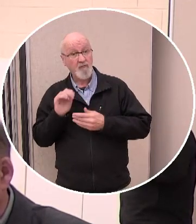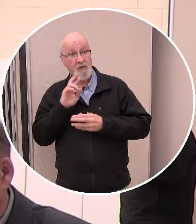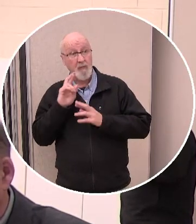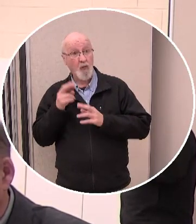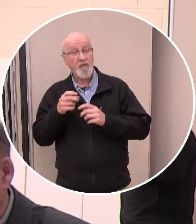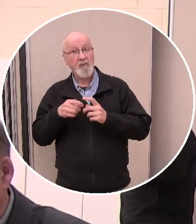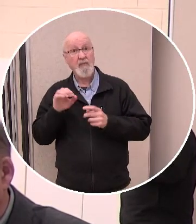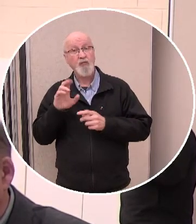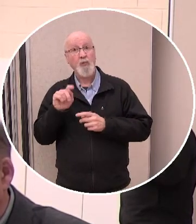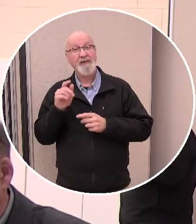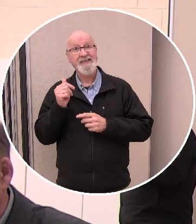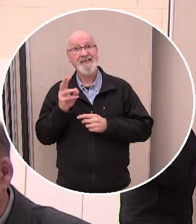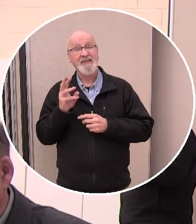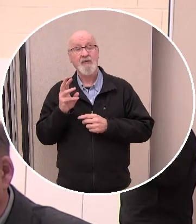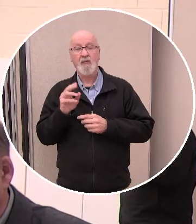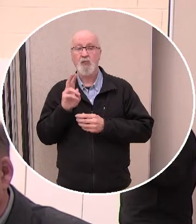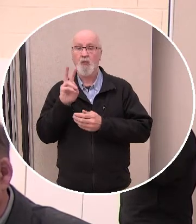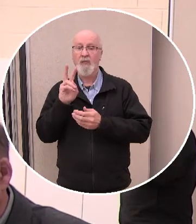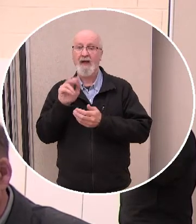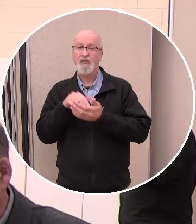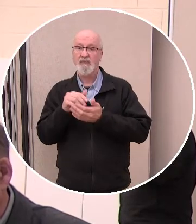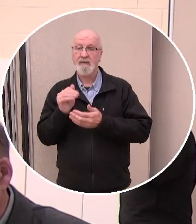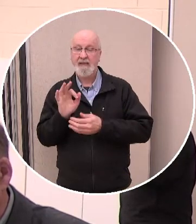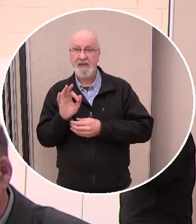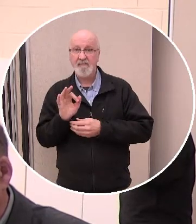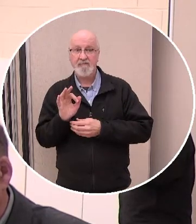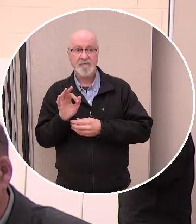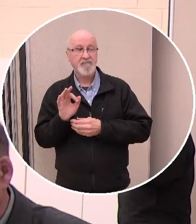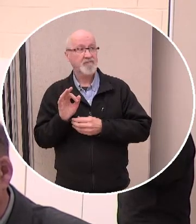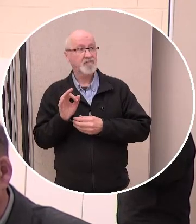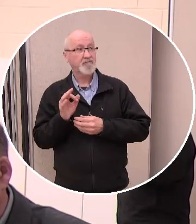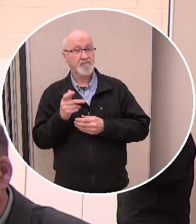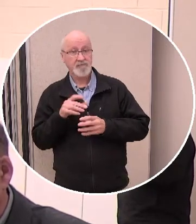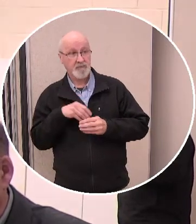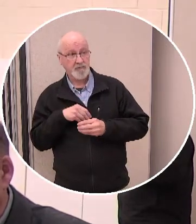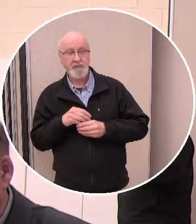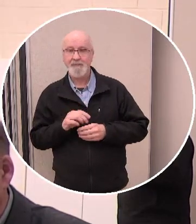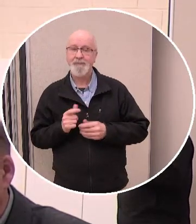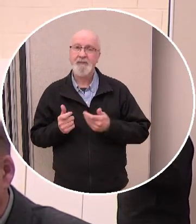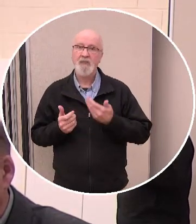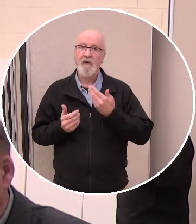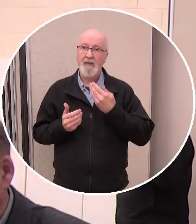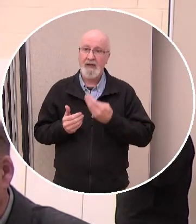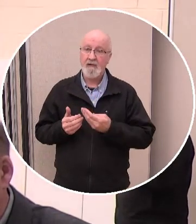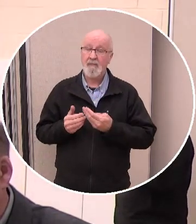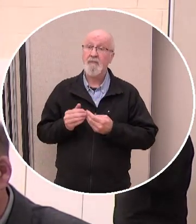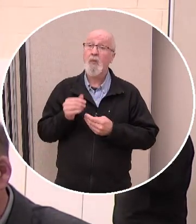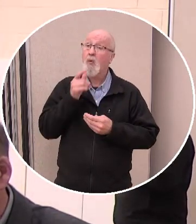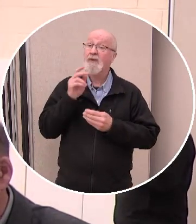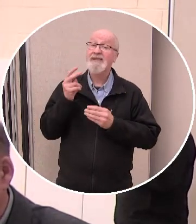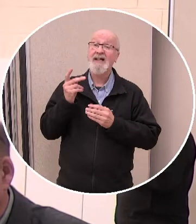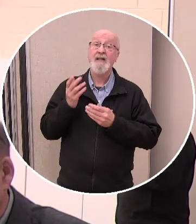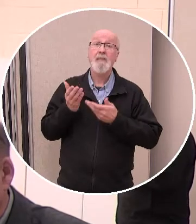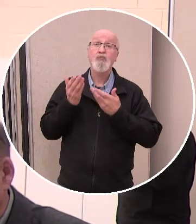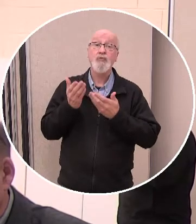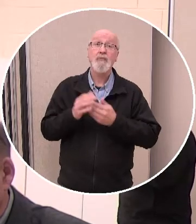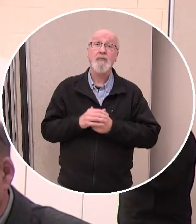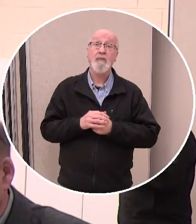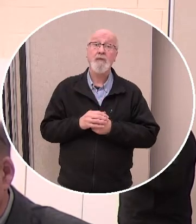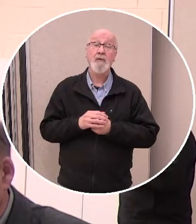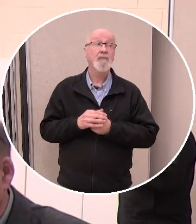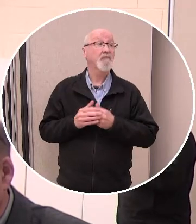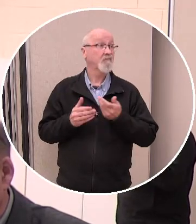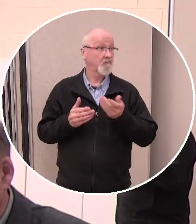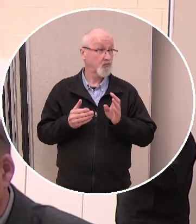October 16th, 2019, as presented. Thank you, Peter. Do I have a seconder for the motion? Seconded by